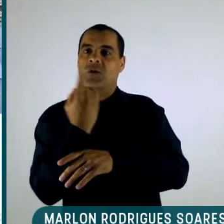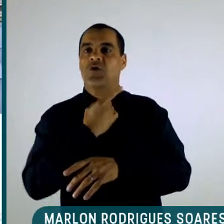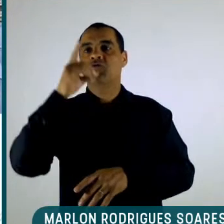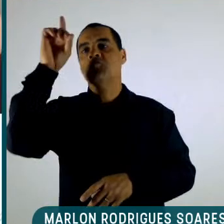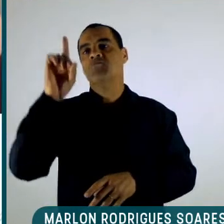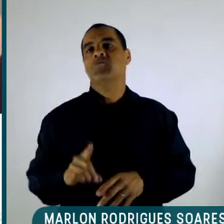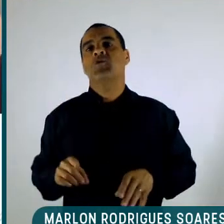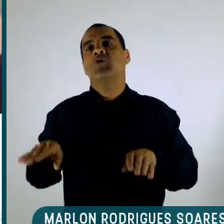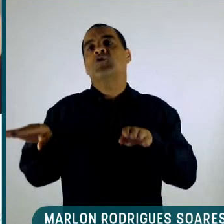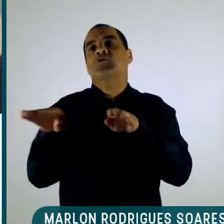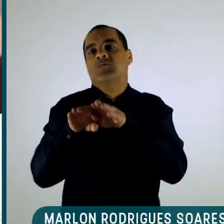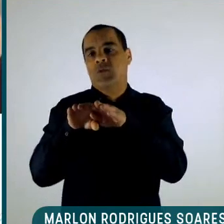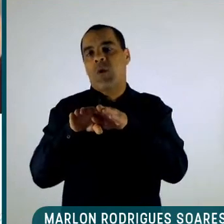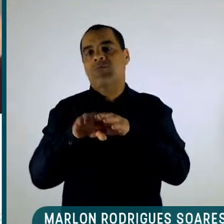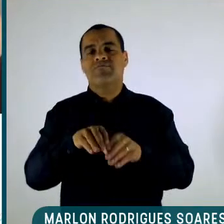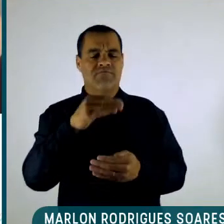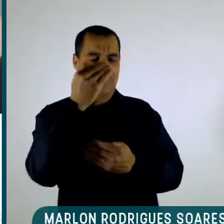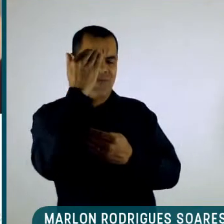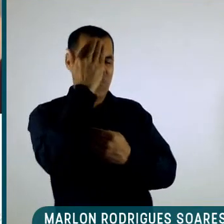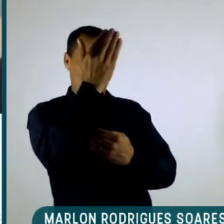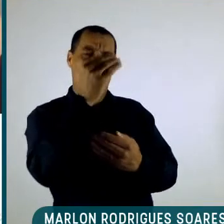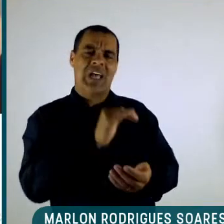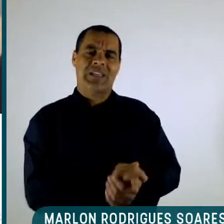their income.